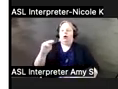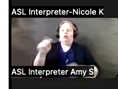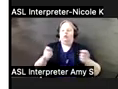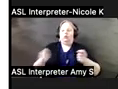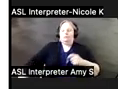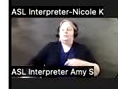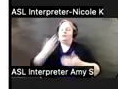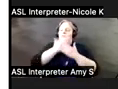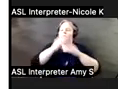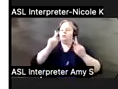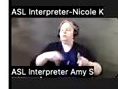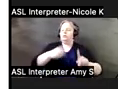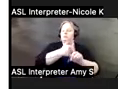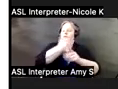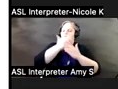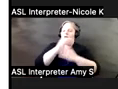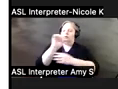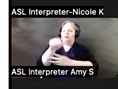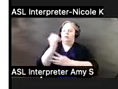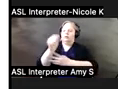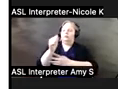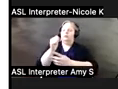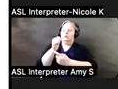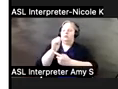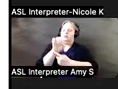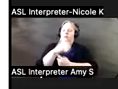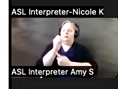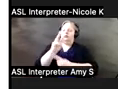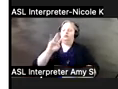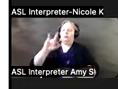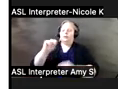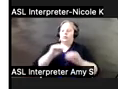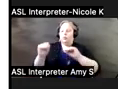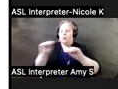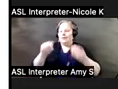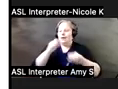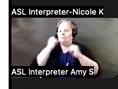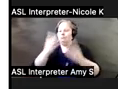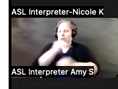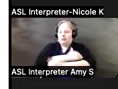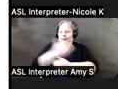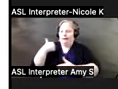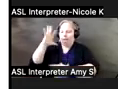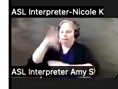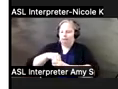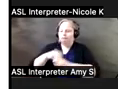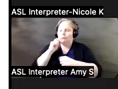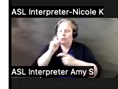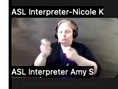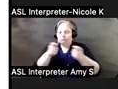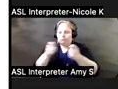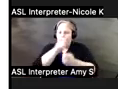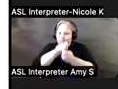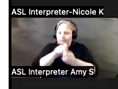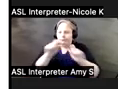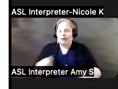has really good movement at the wrist, because the wrist has a lot of different small muscle groups that lend it very well to fine motor control. But if a person doesn't